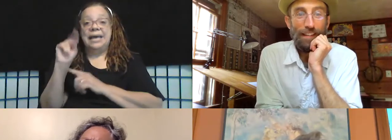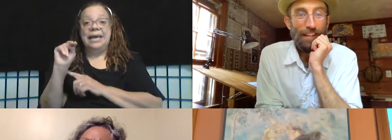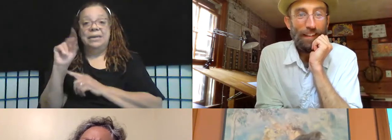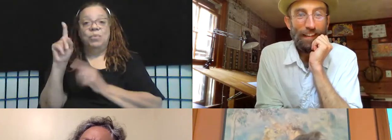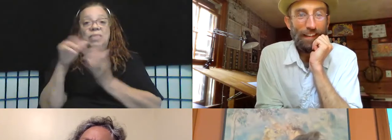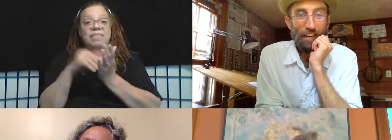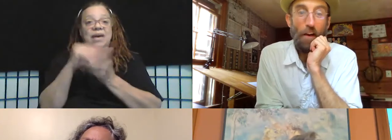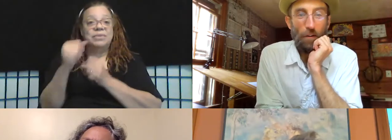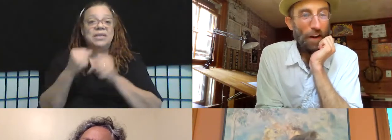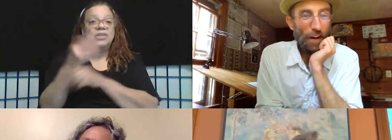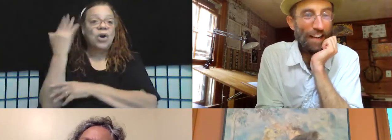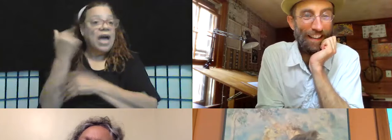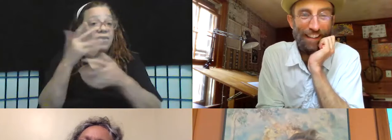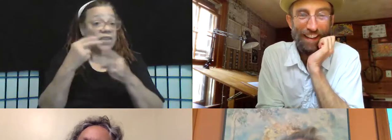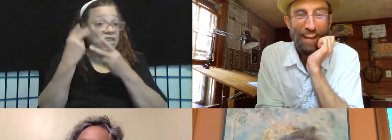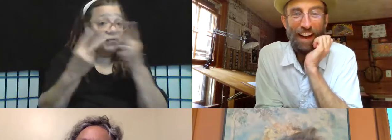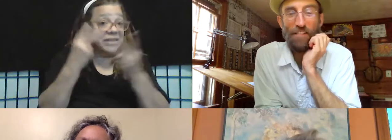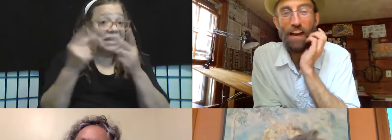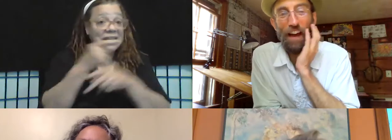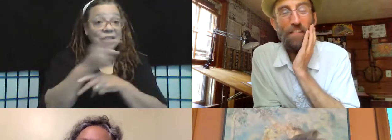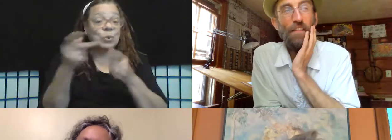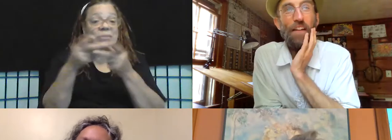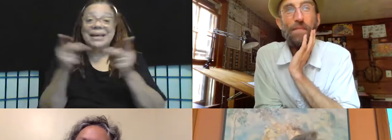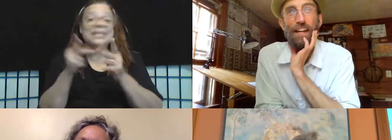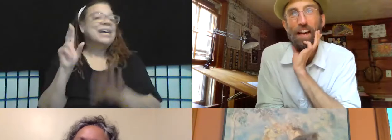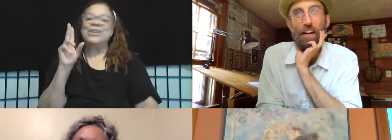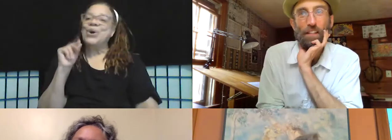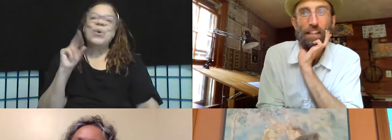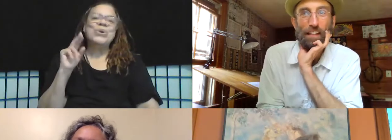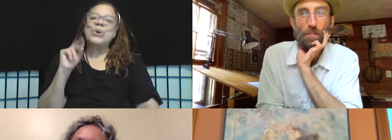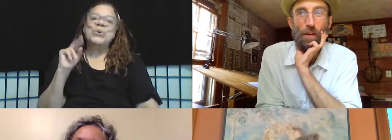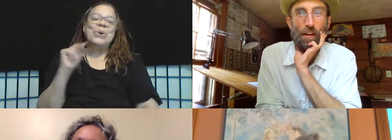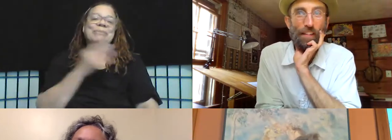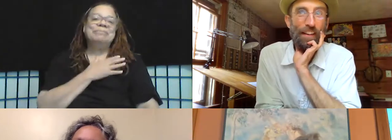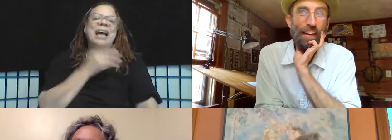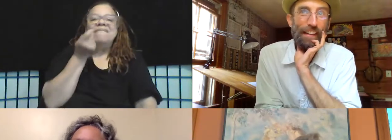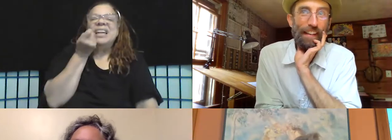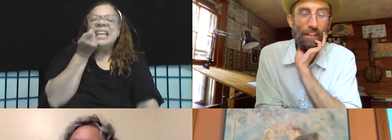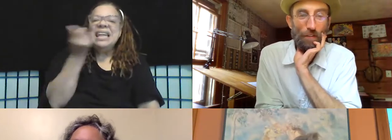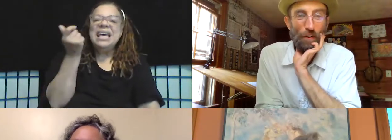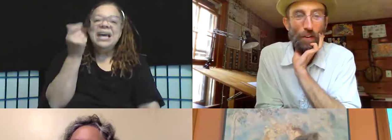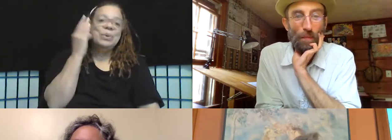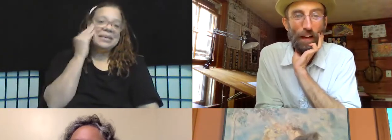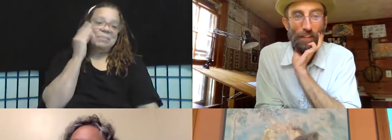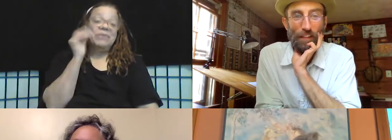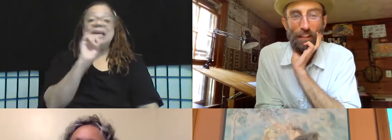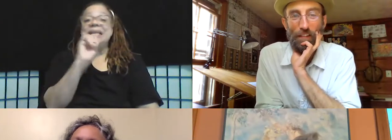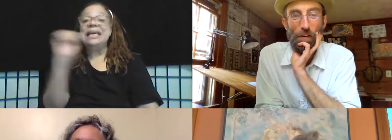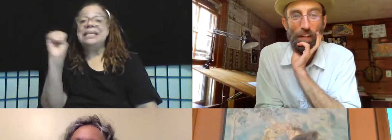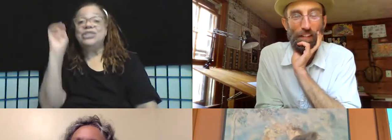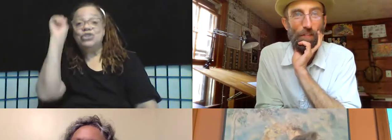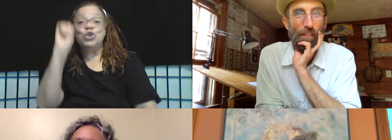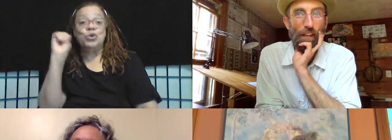all those places? No, I have not. I have a little experience in Eastern Europe. I have a